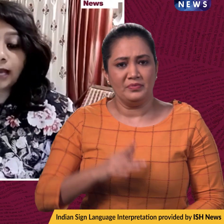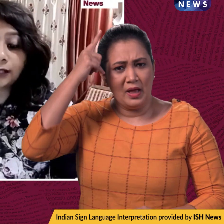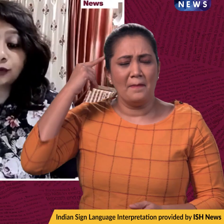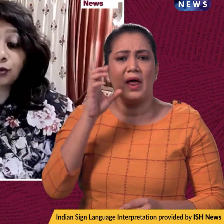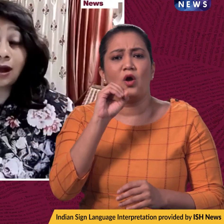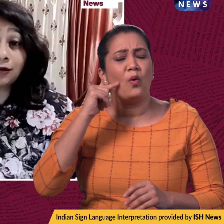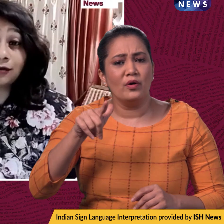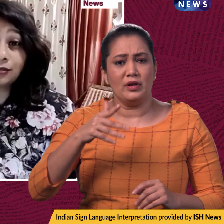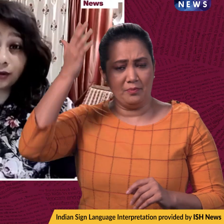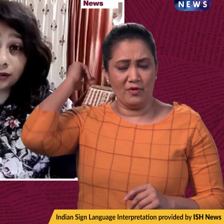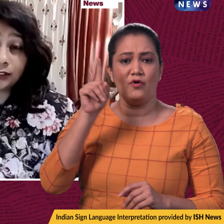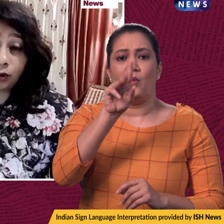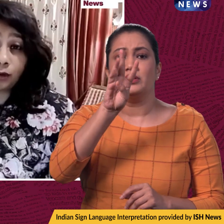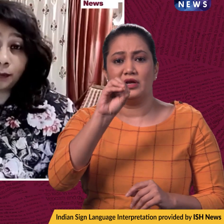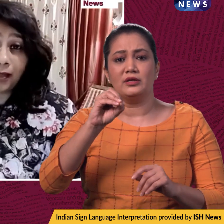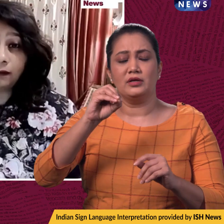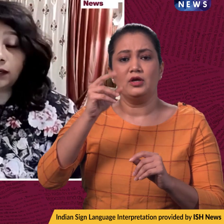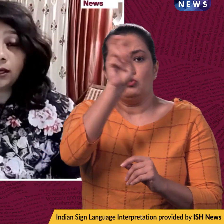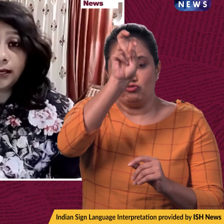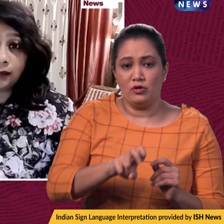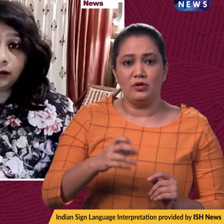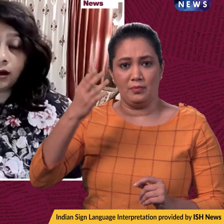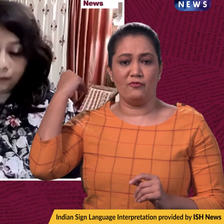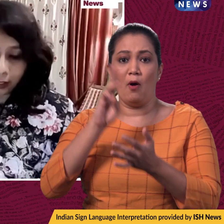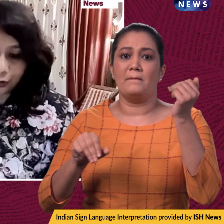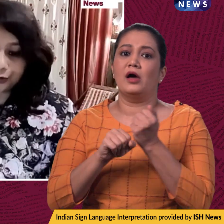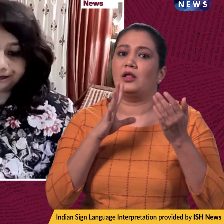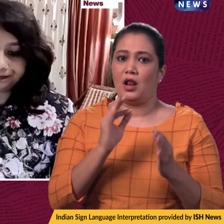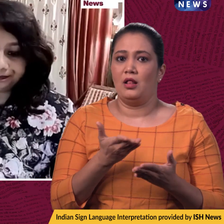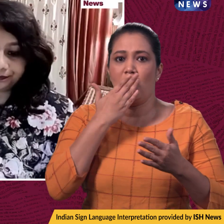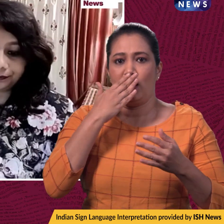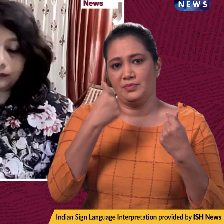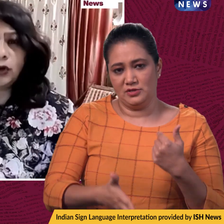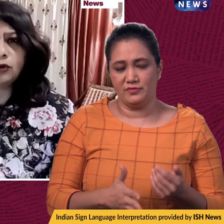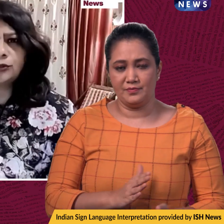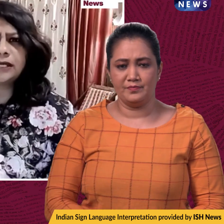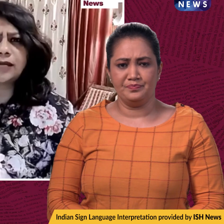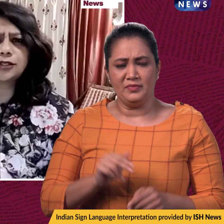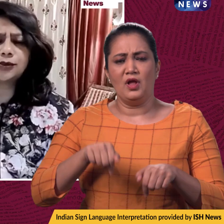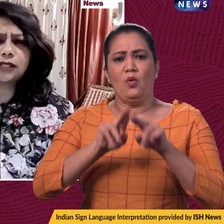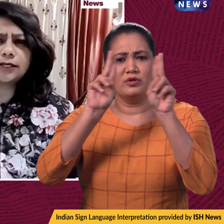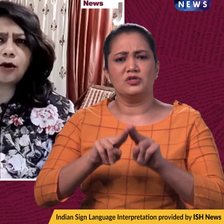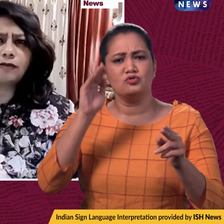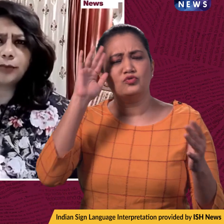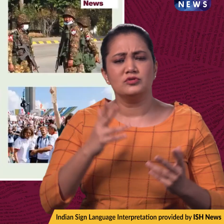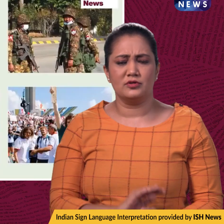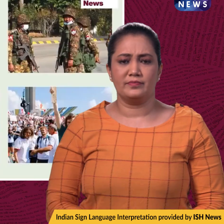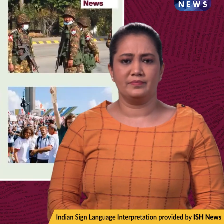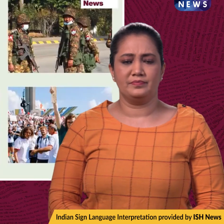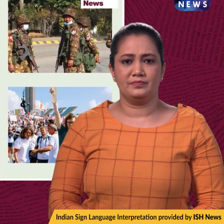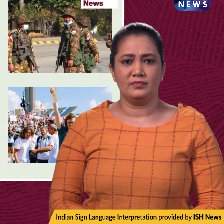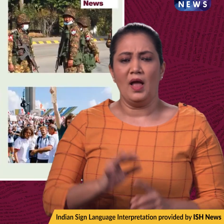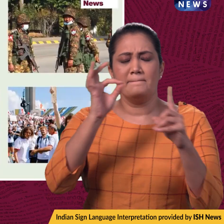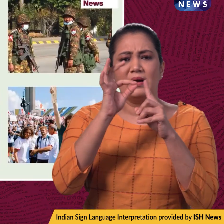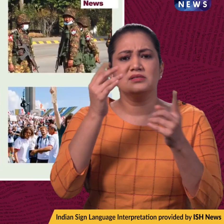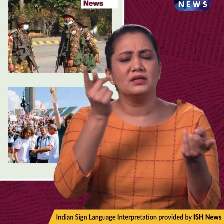Crude oil had soared $130 per barrel in March. On to international news, starting off with what's